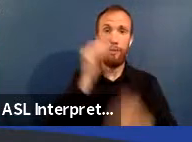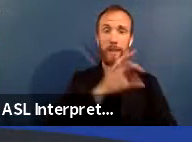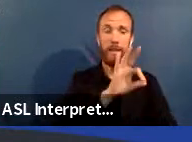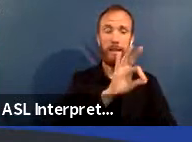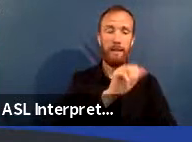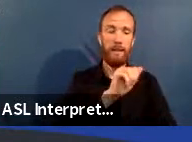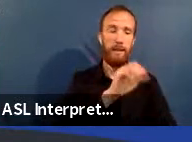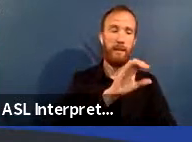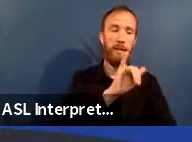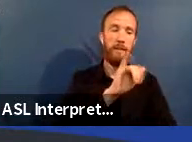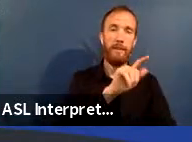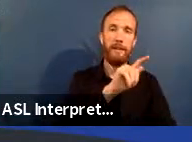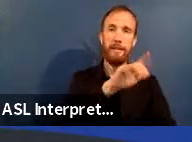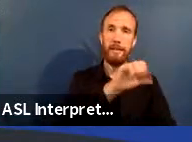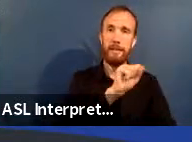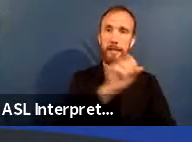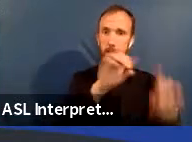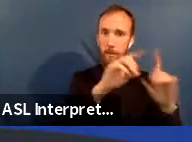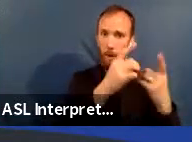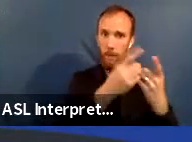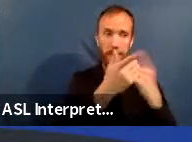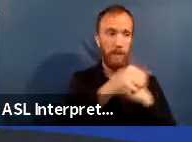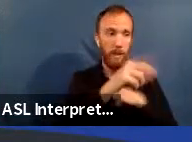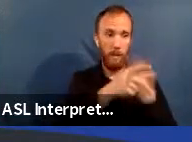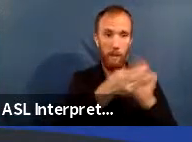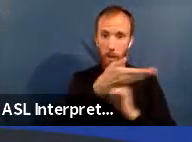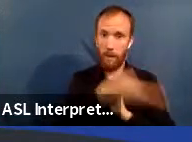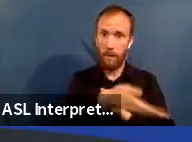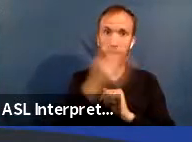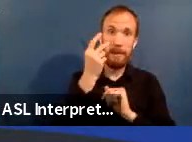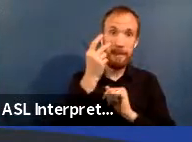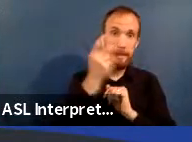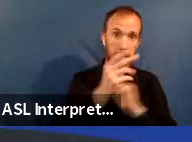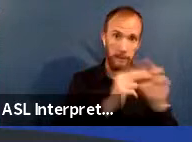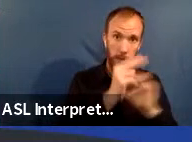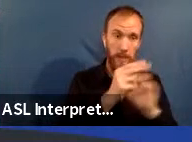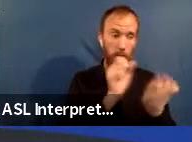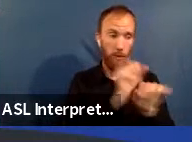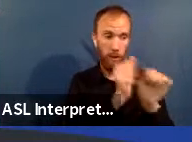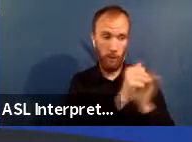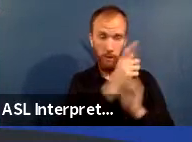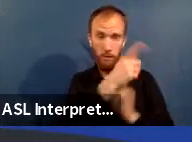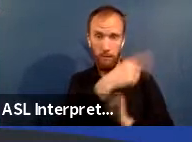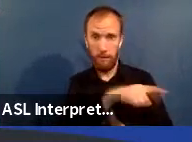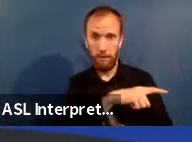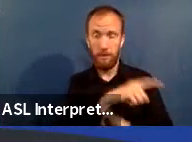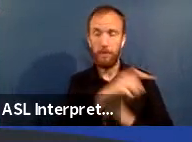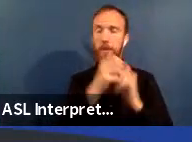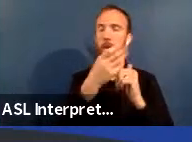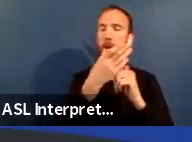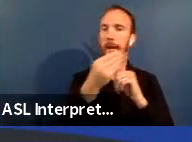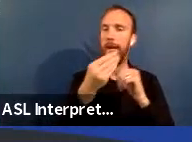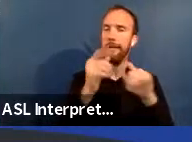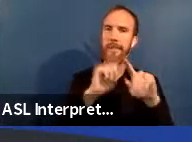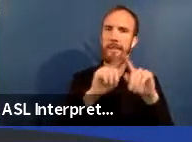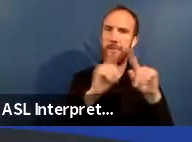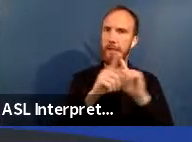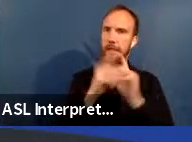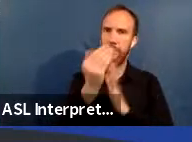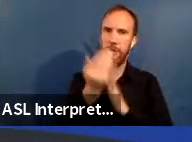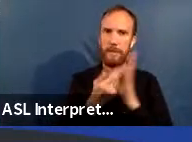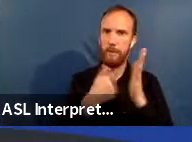indicating the condition of the buildings, and then the list is prioritized. So the two factors would